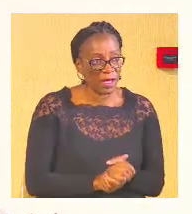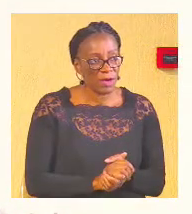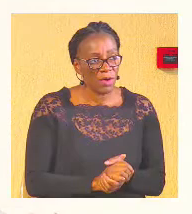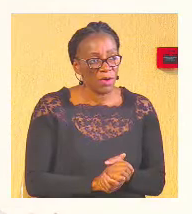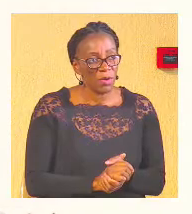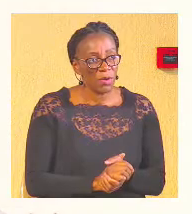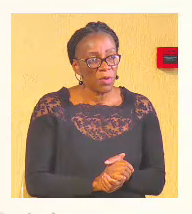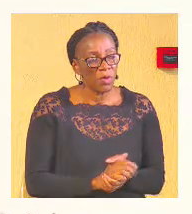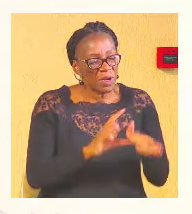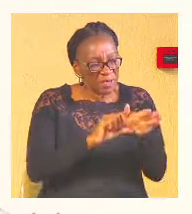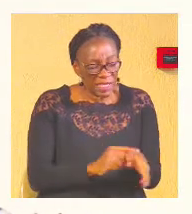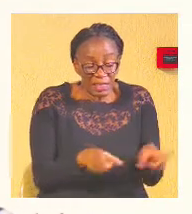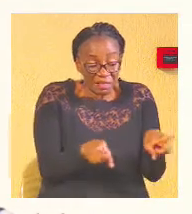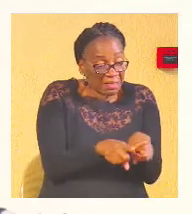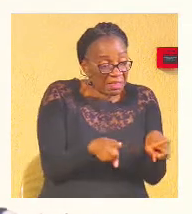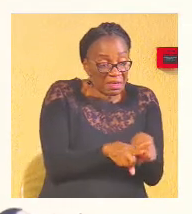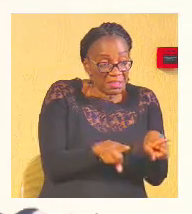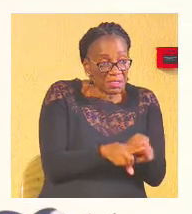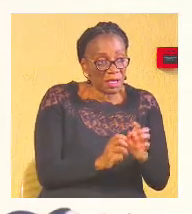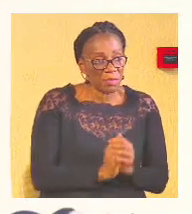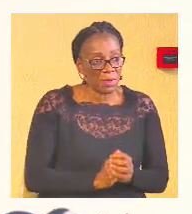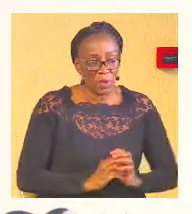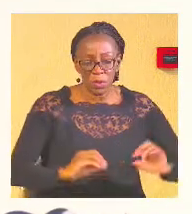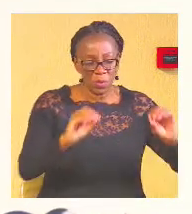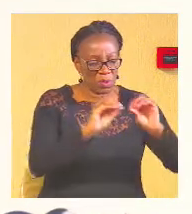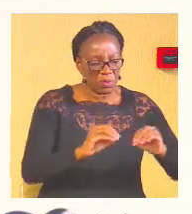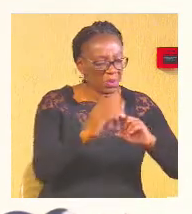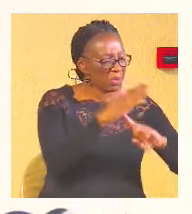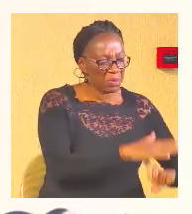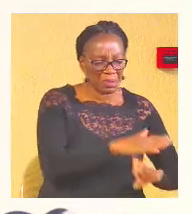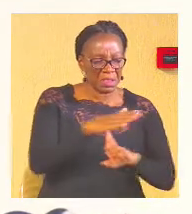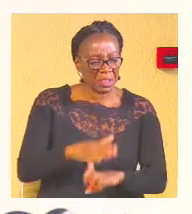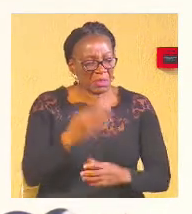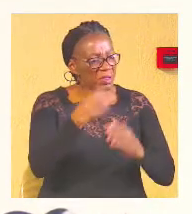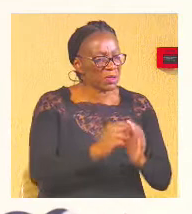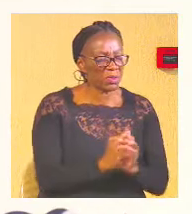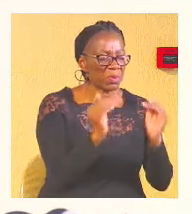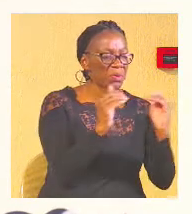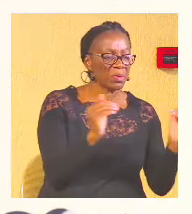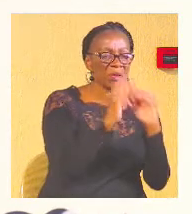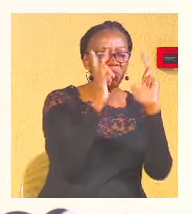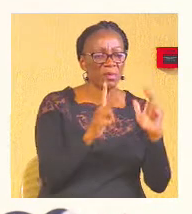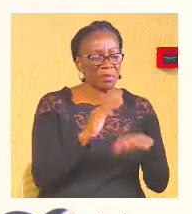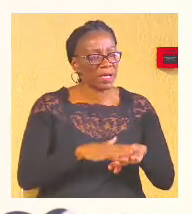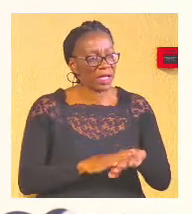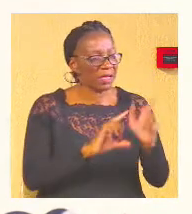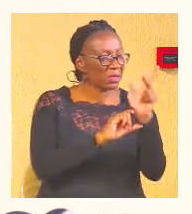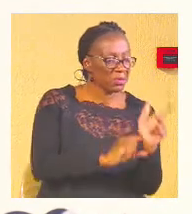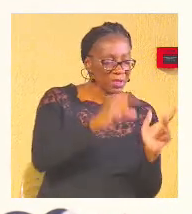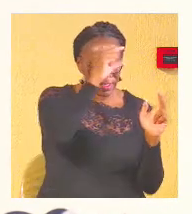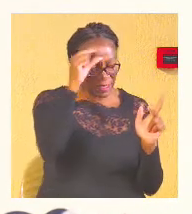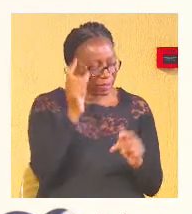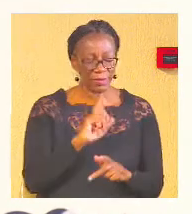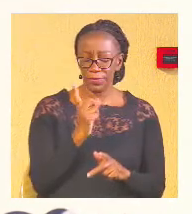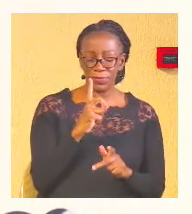not give special treatment to any one person. So the quality of care that we are going to give to anybody who gets sick is the quality of care that we are